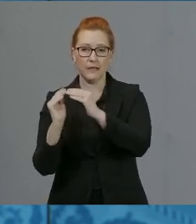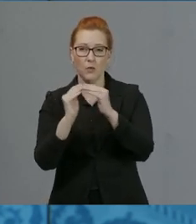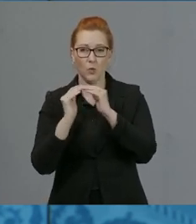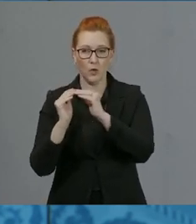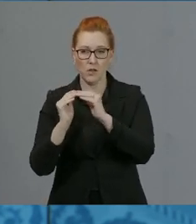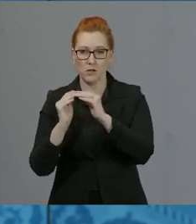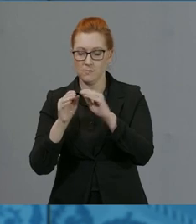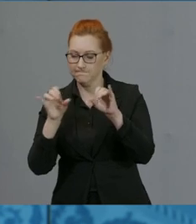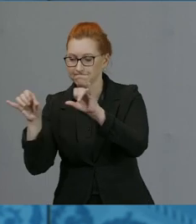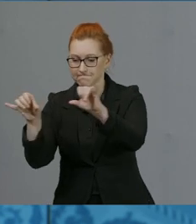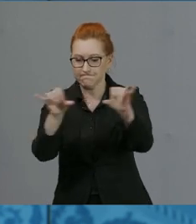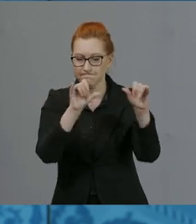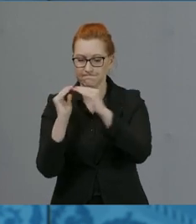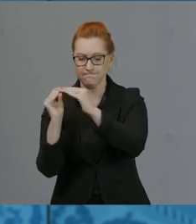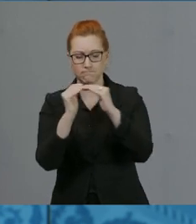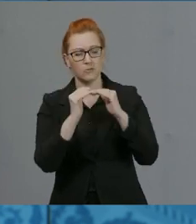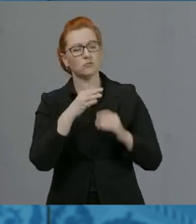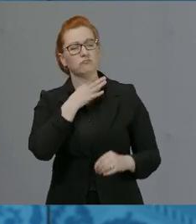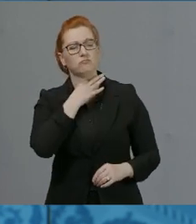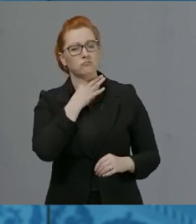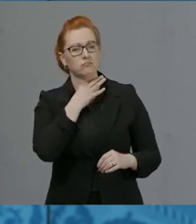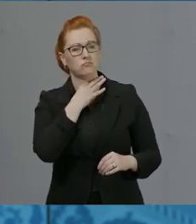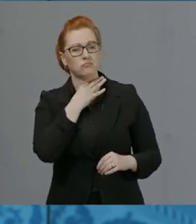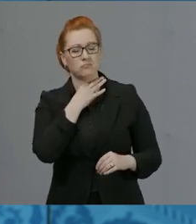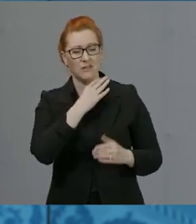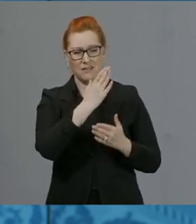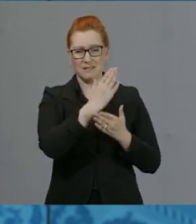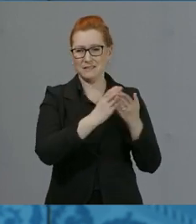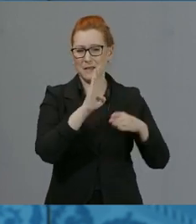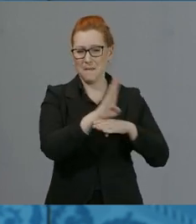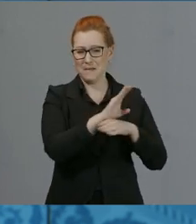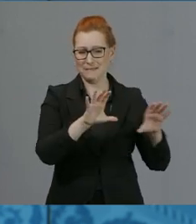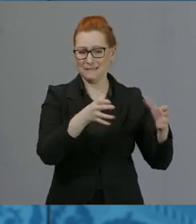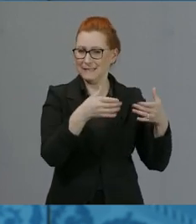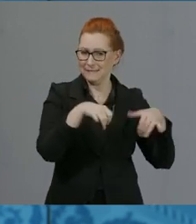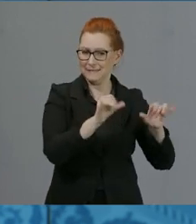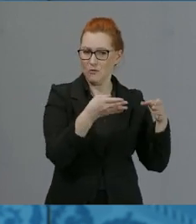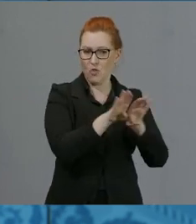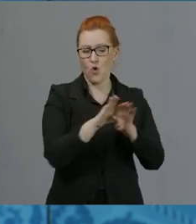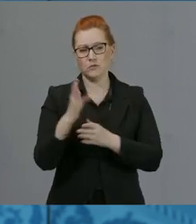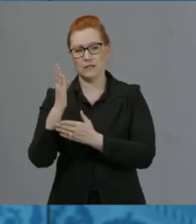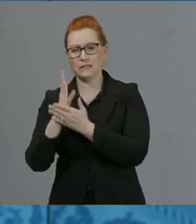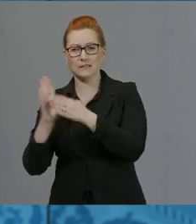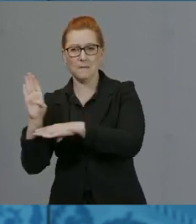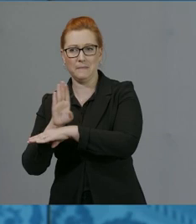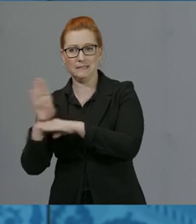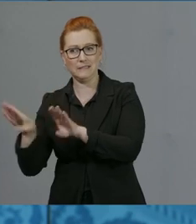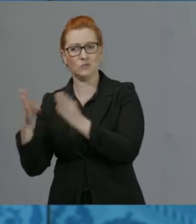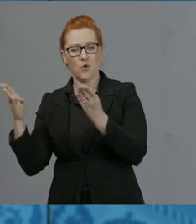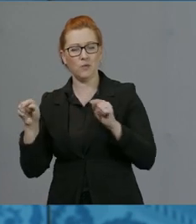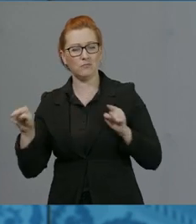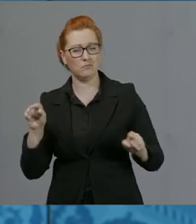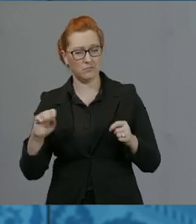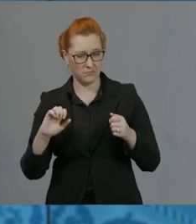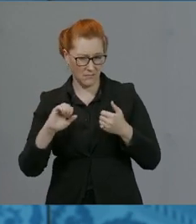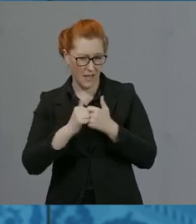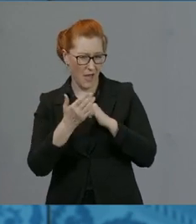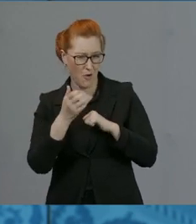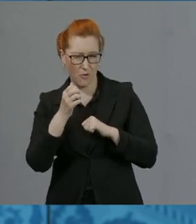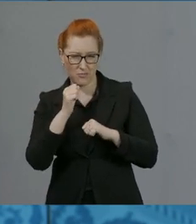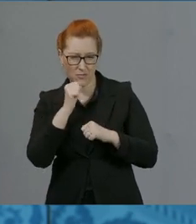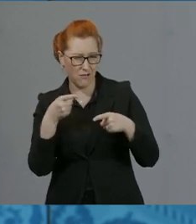How do you justify segregating out some businesses from others without running afoul of the Constitution?